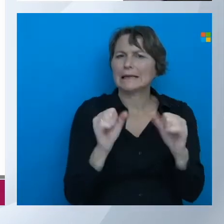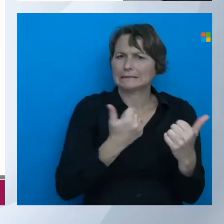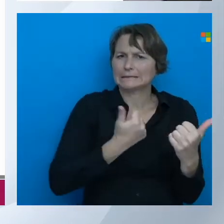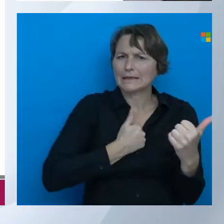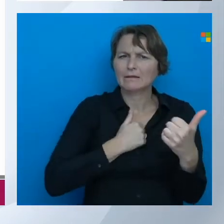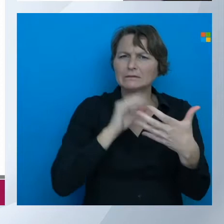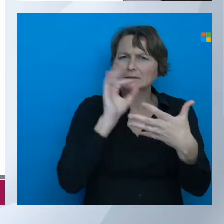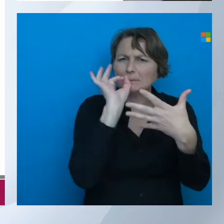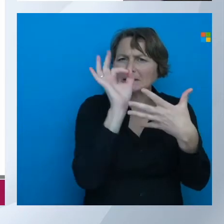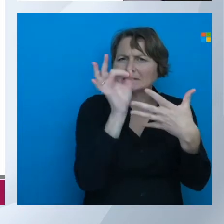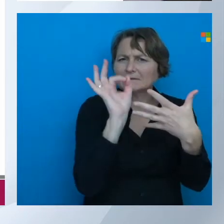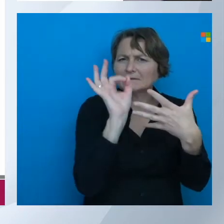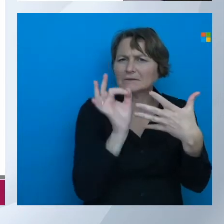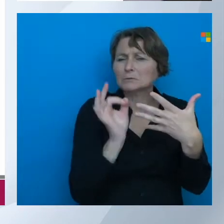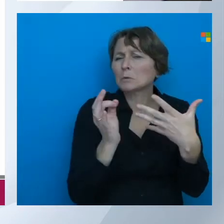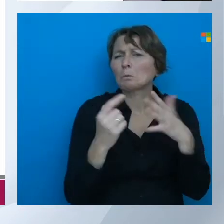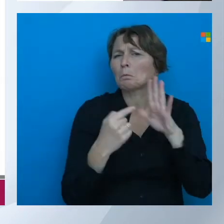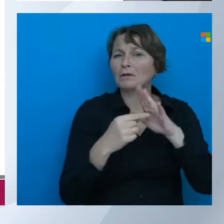basic stuff, name,